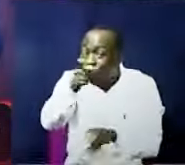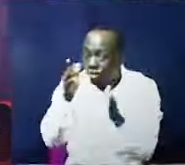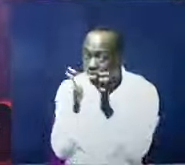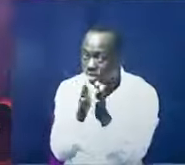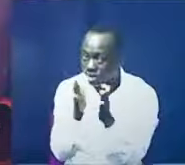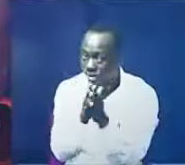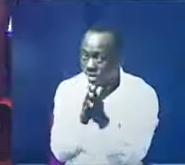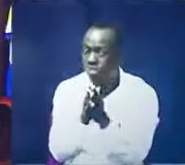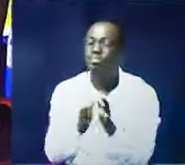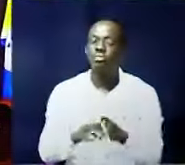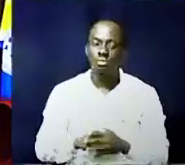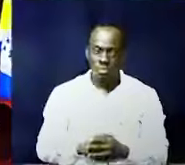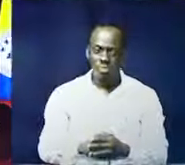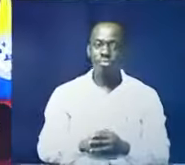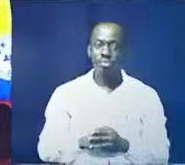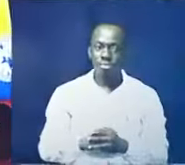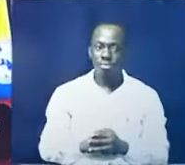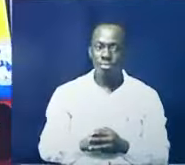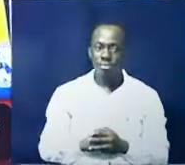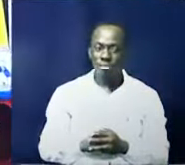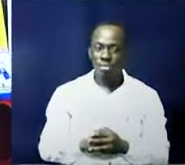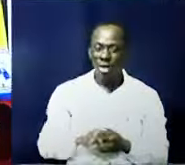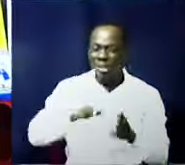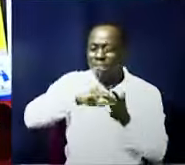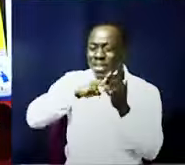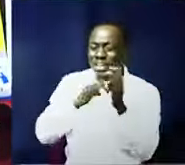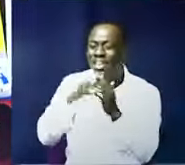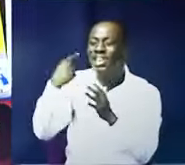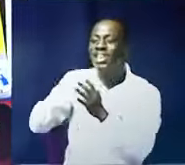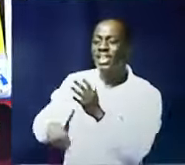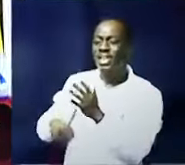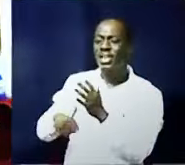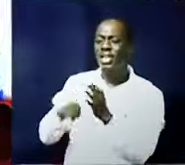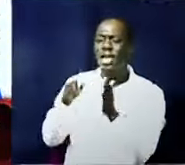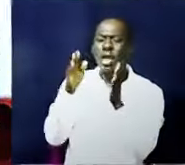prayer is to be prayed.